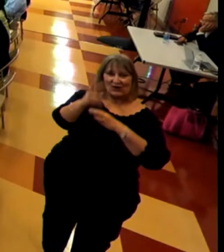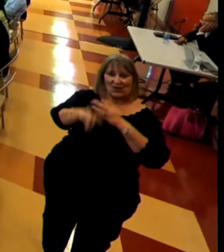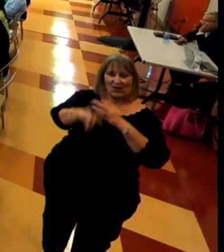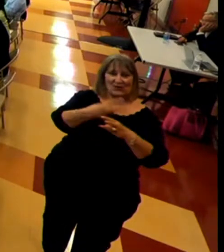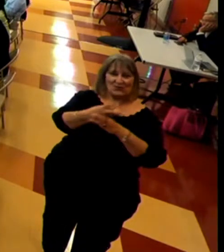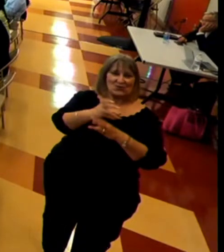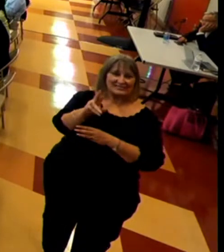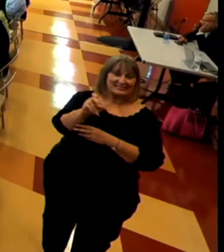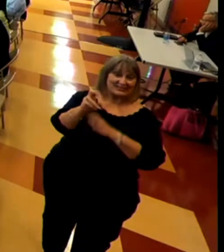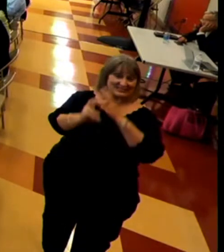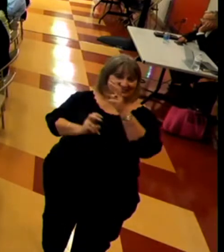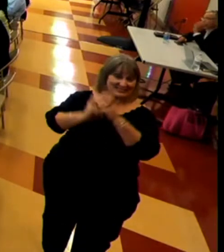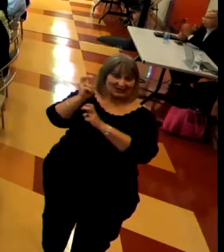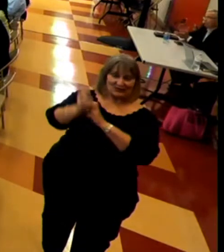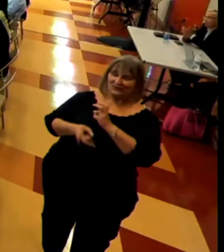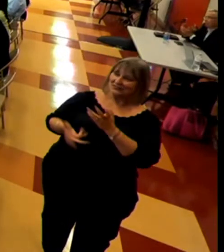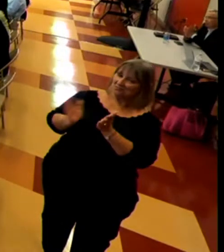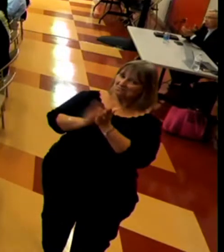know now.